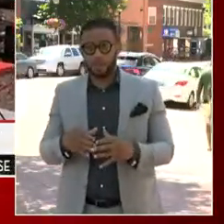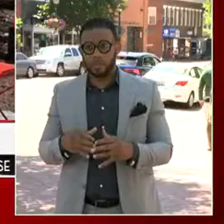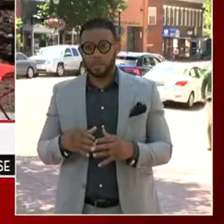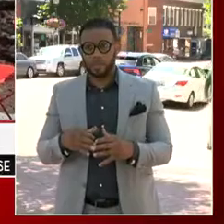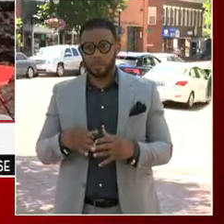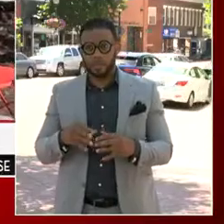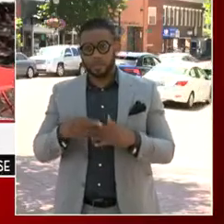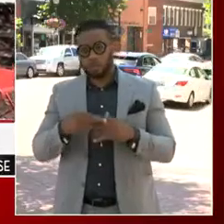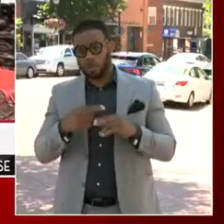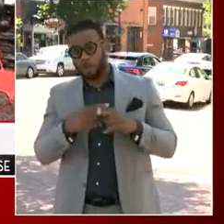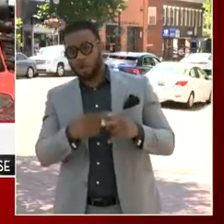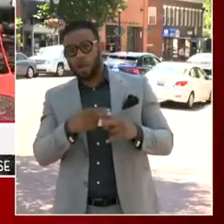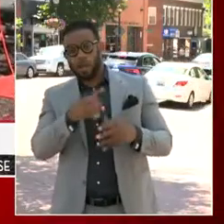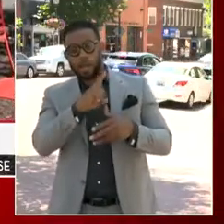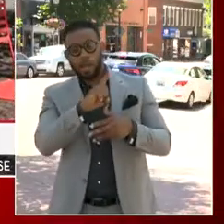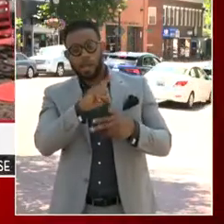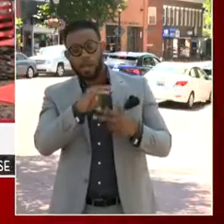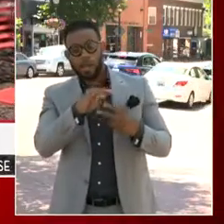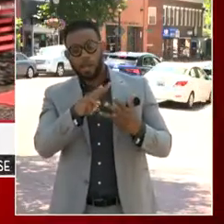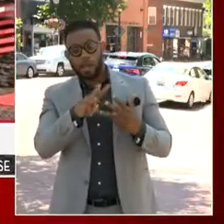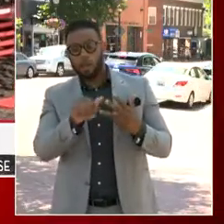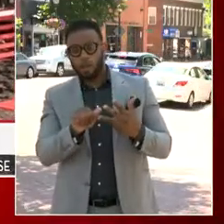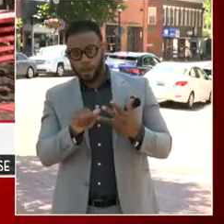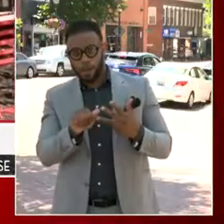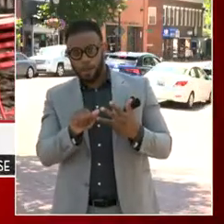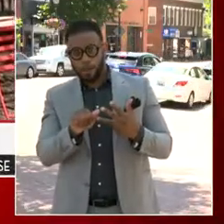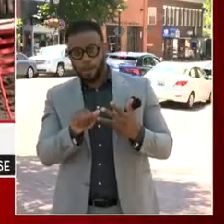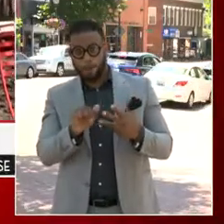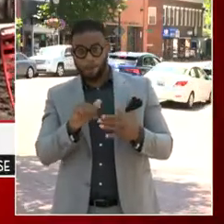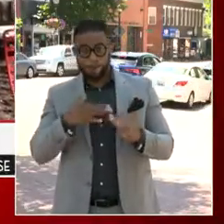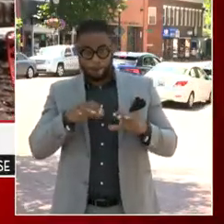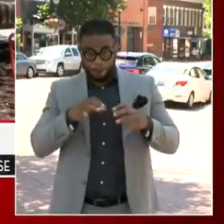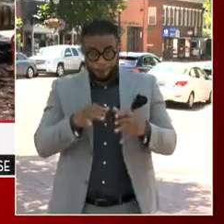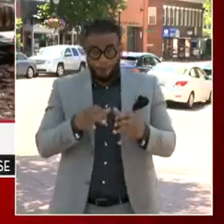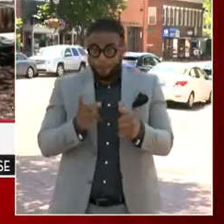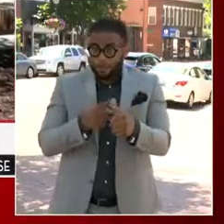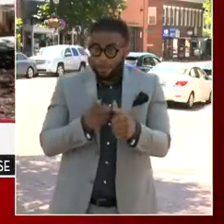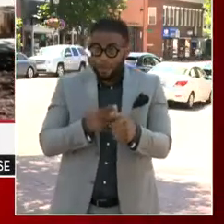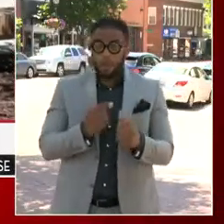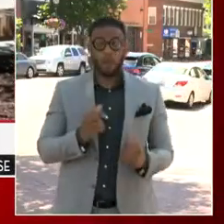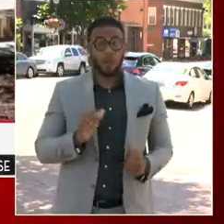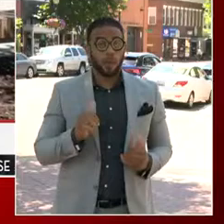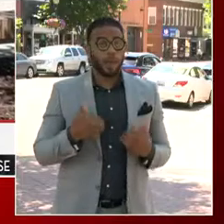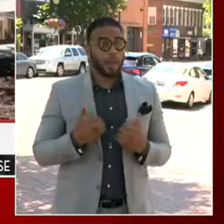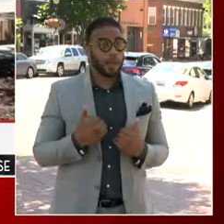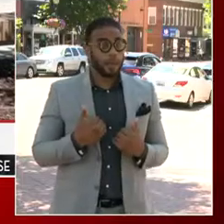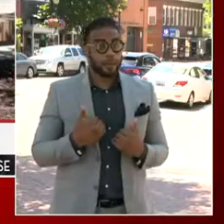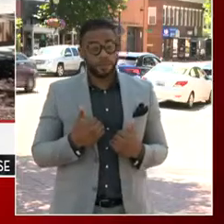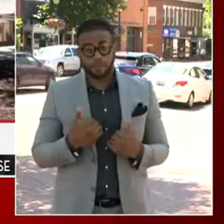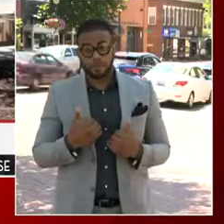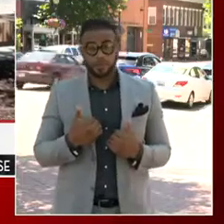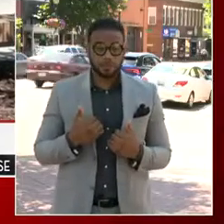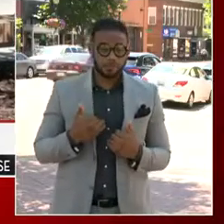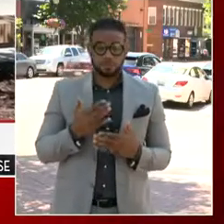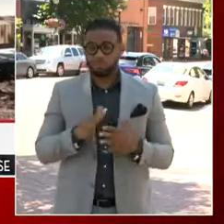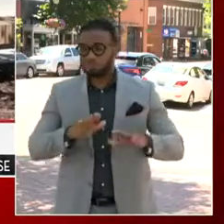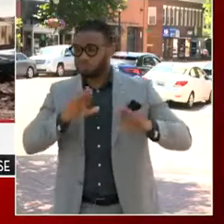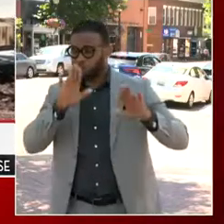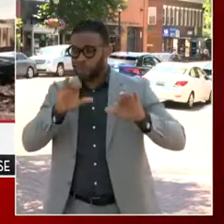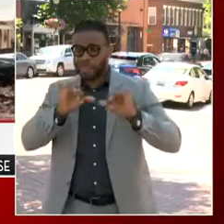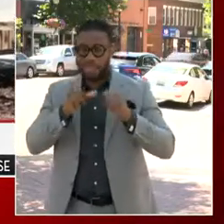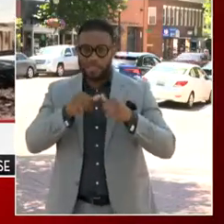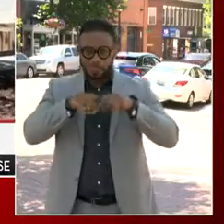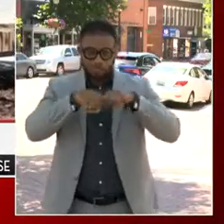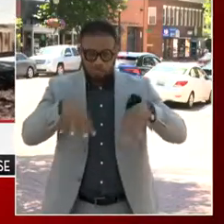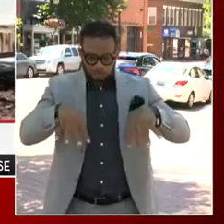cluster is referred to as Demois. And so in my cluster, first of all, we have some great